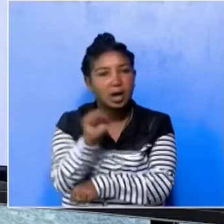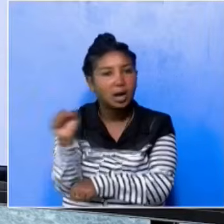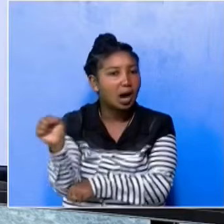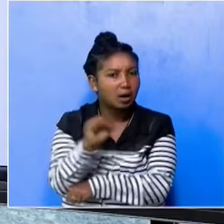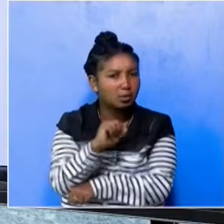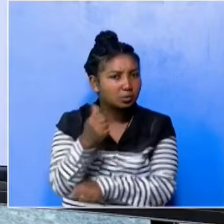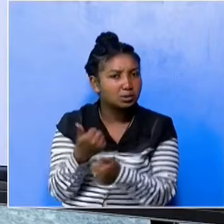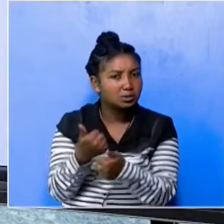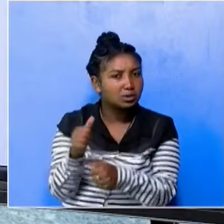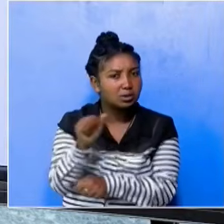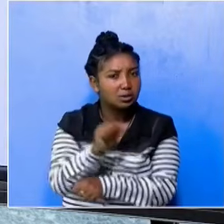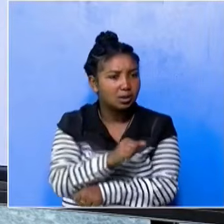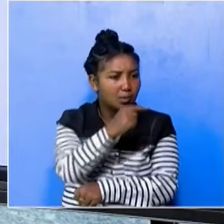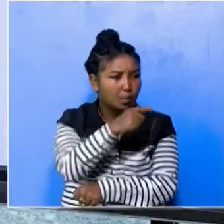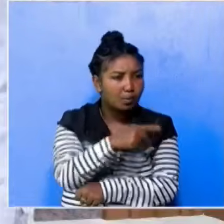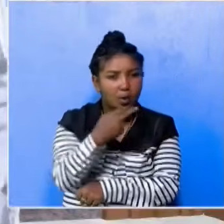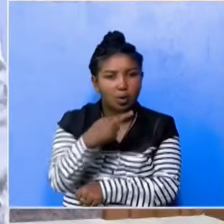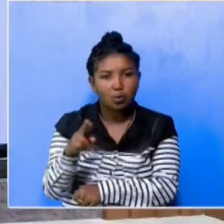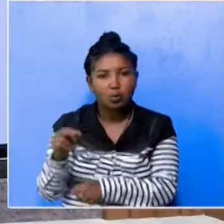Hello there?